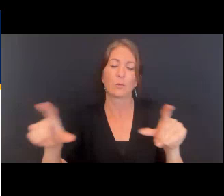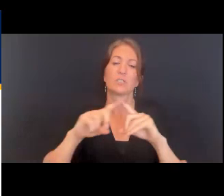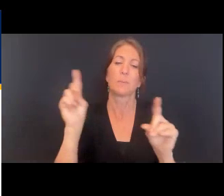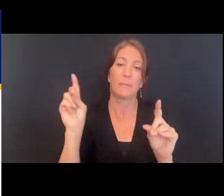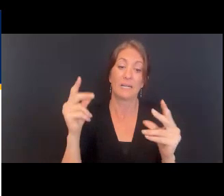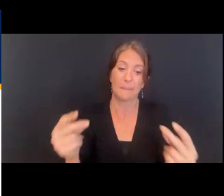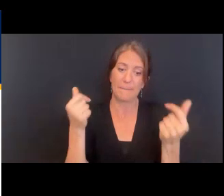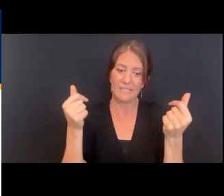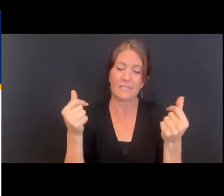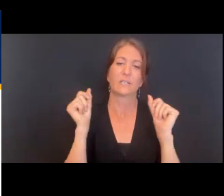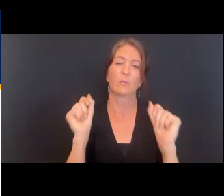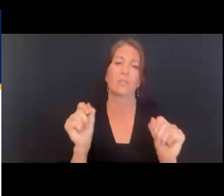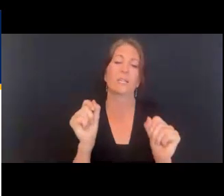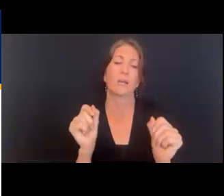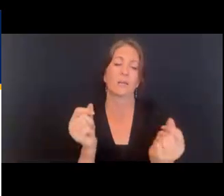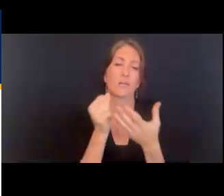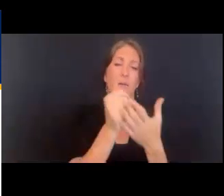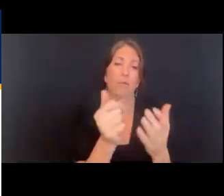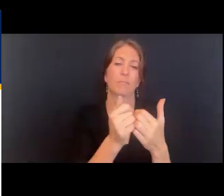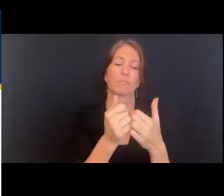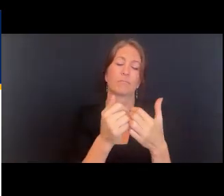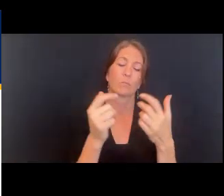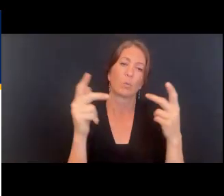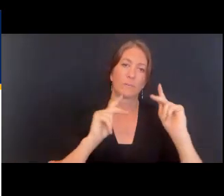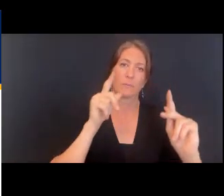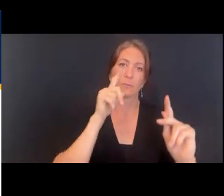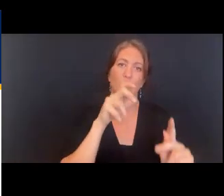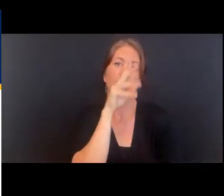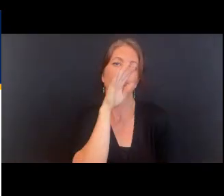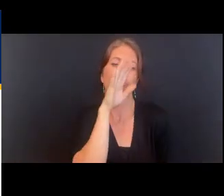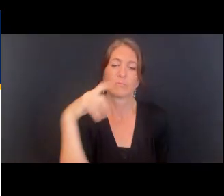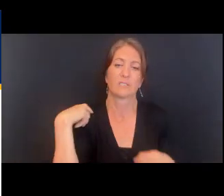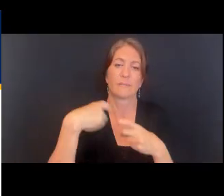that speak Spanish. Next slide, please.